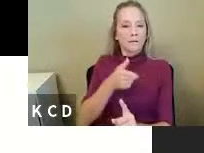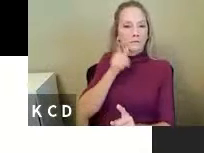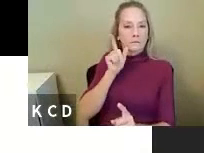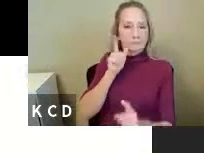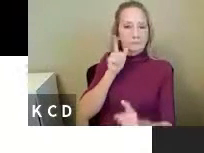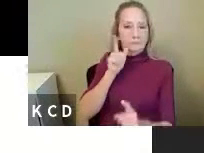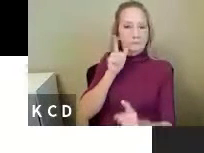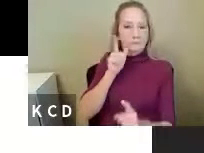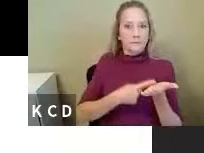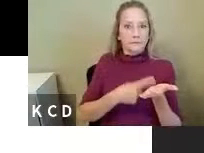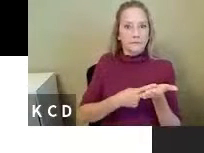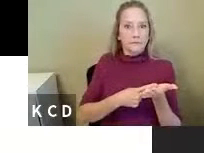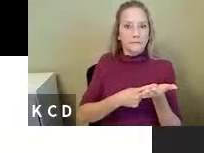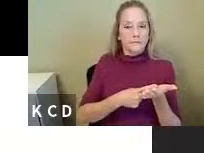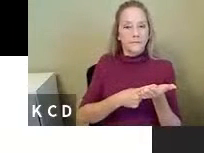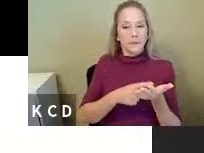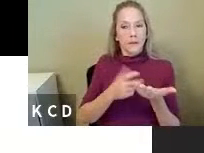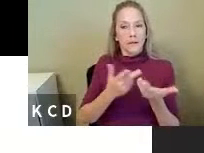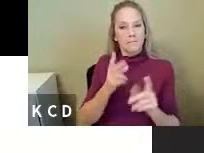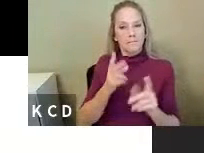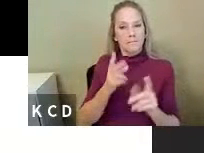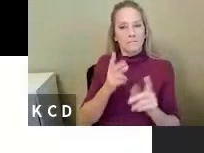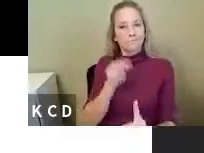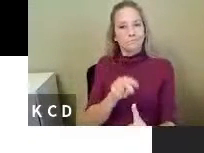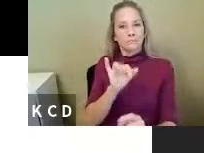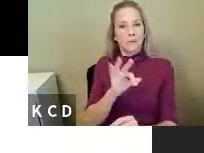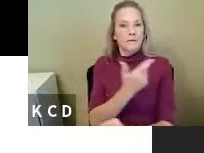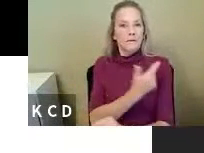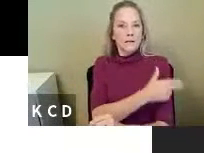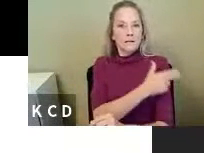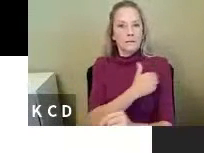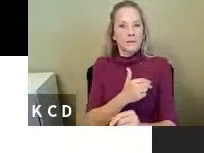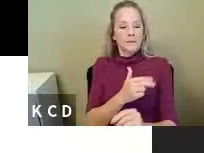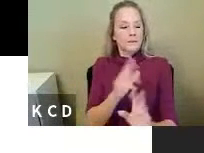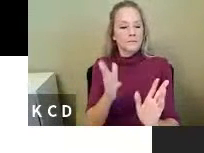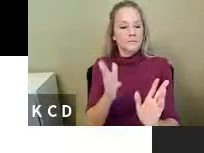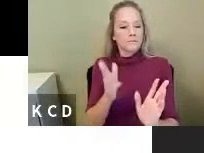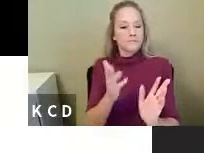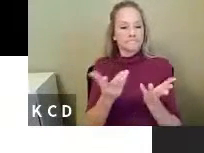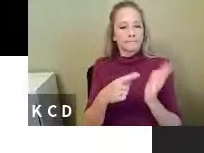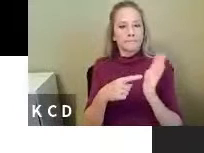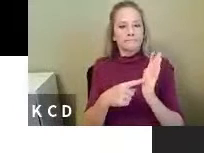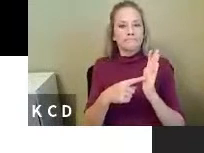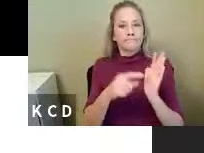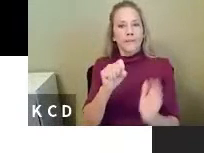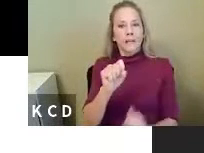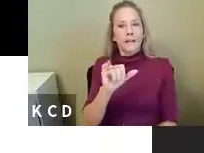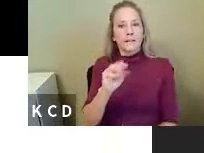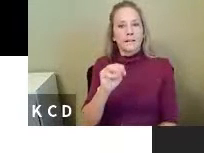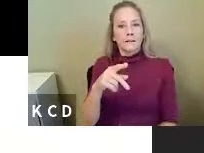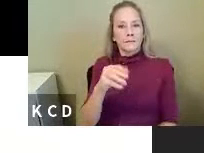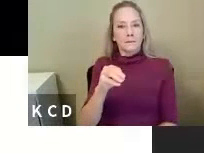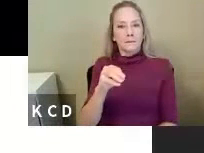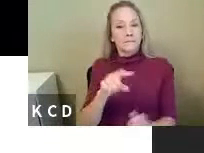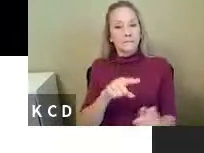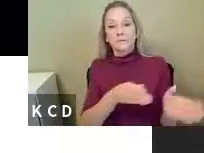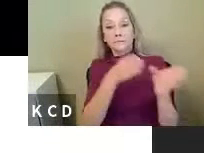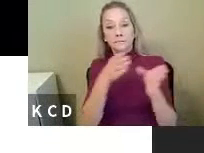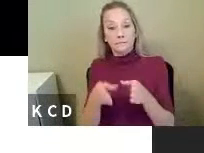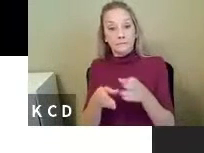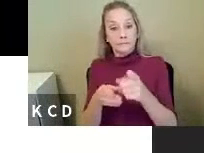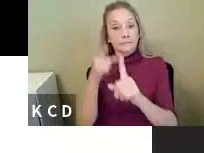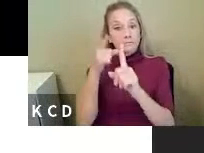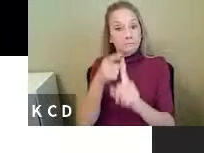just about kind of the perspective of the hospital systems. But some key points are certainly